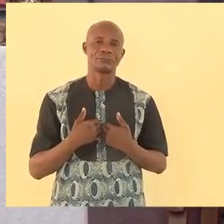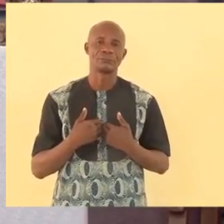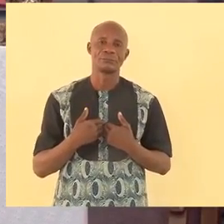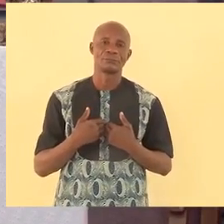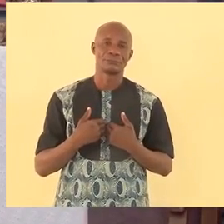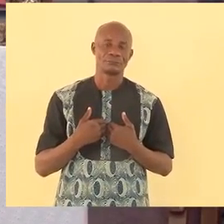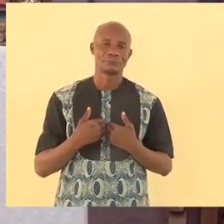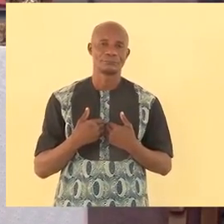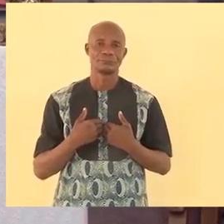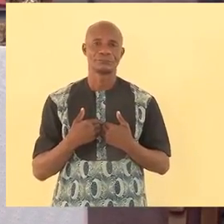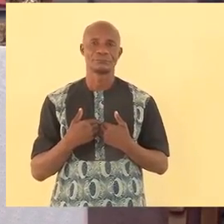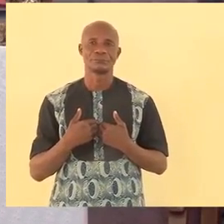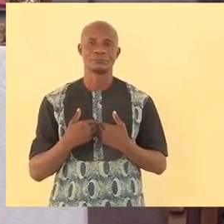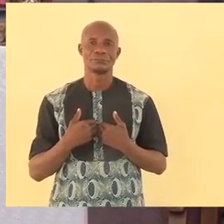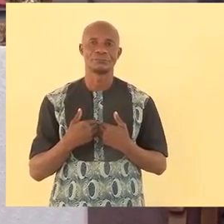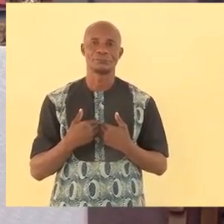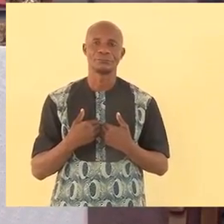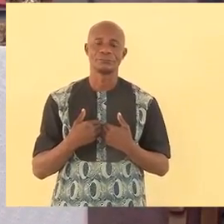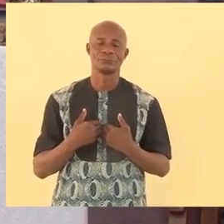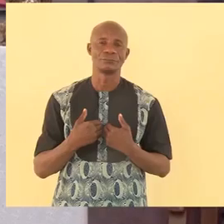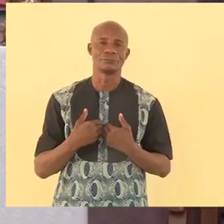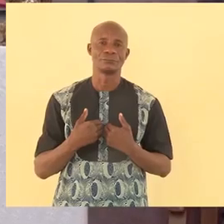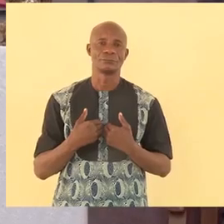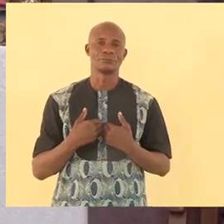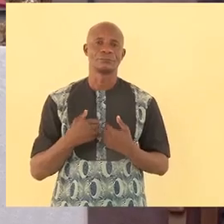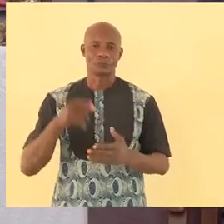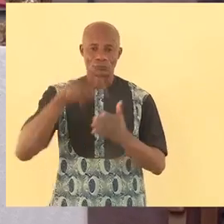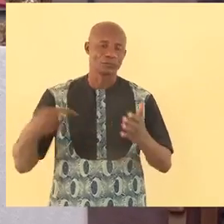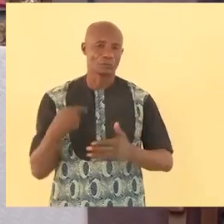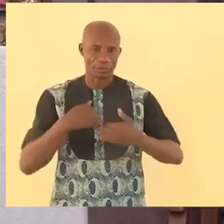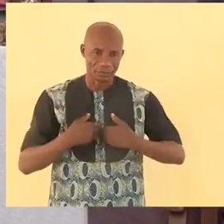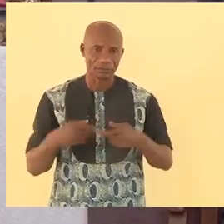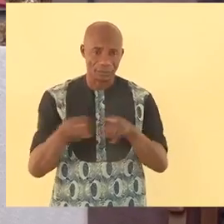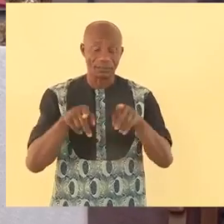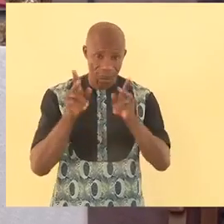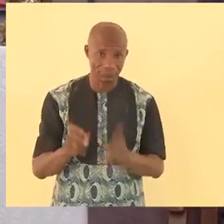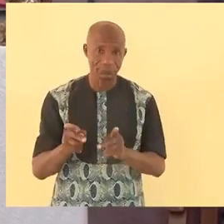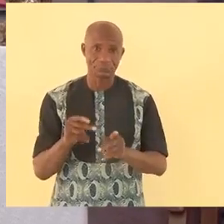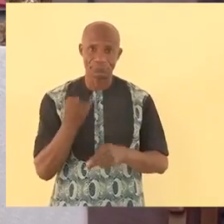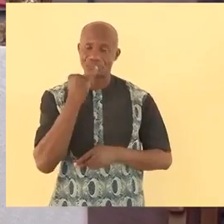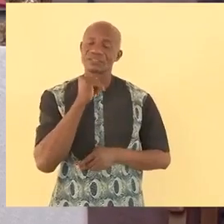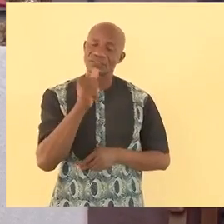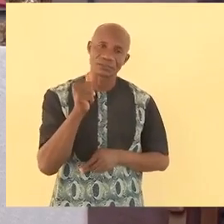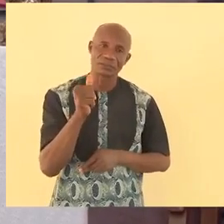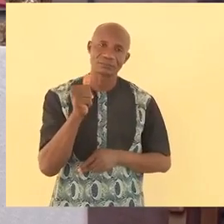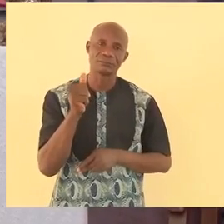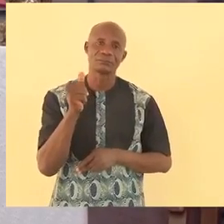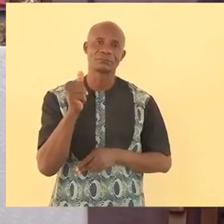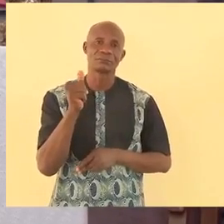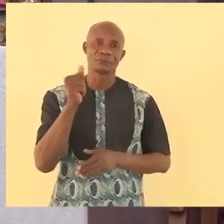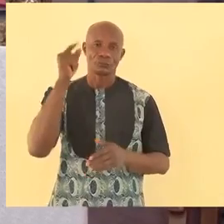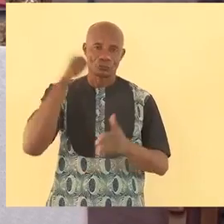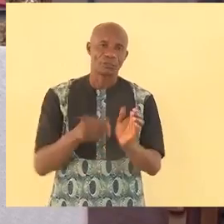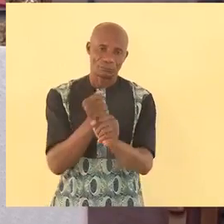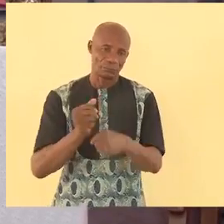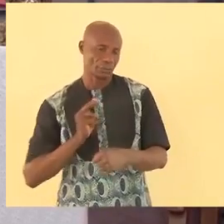what we have, I mean, let's do that now as a personal thing. What we have as a people is not exactly what